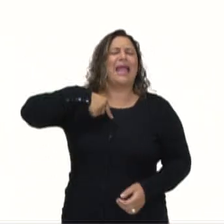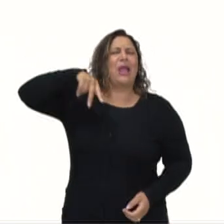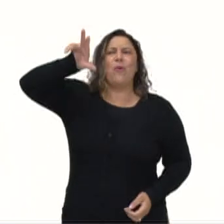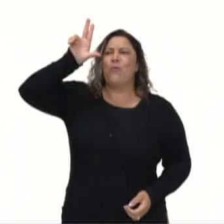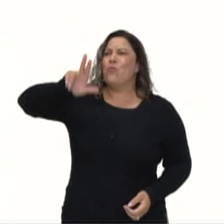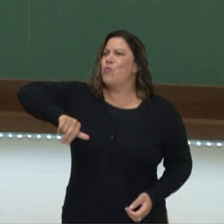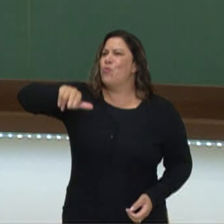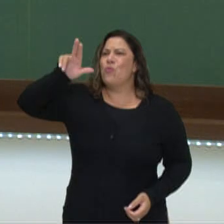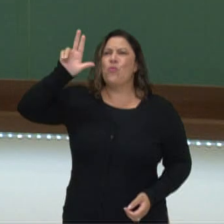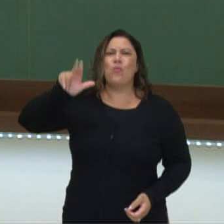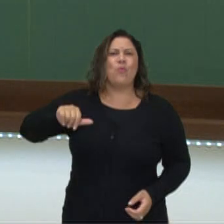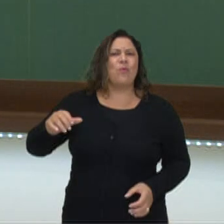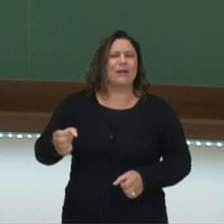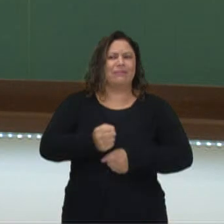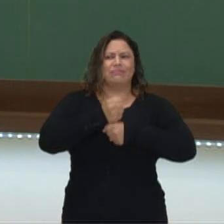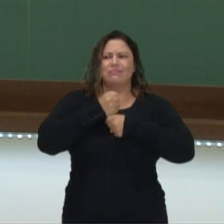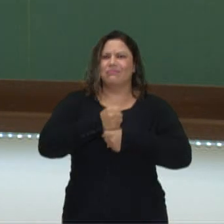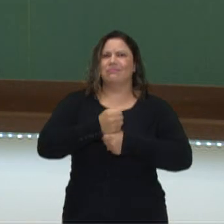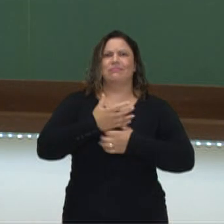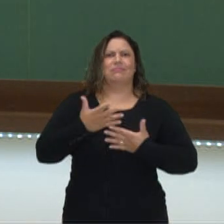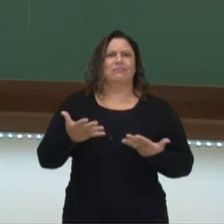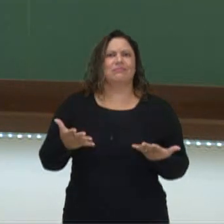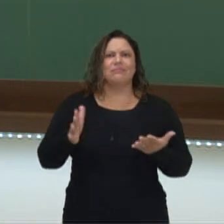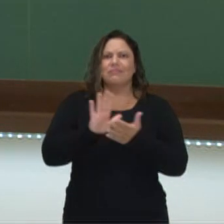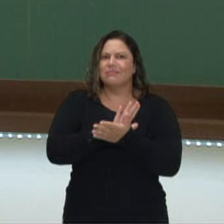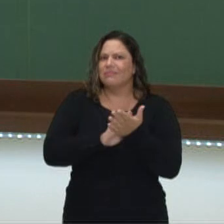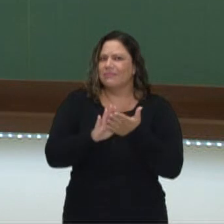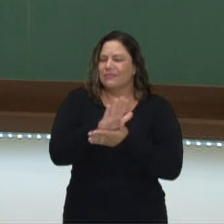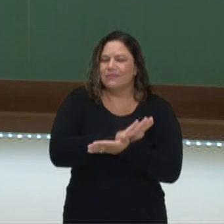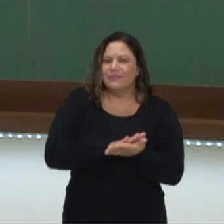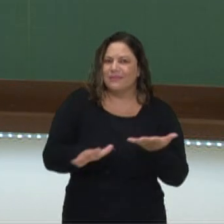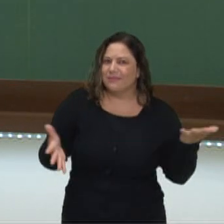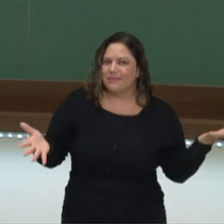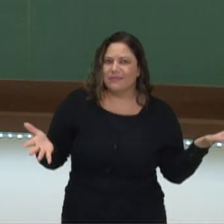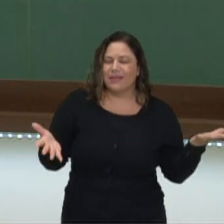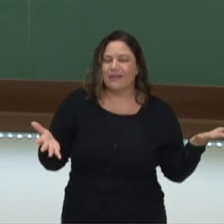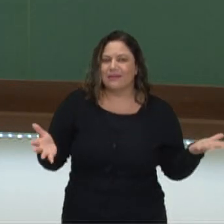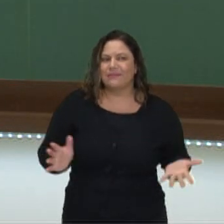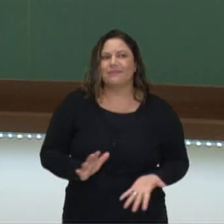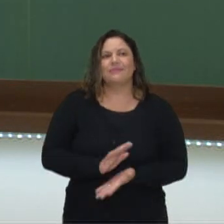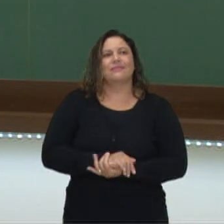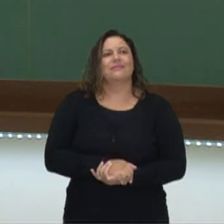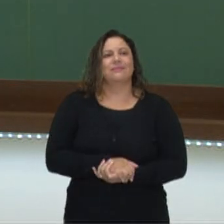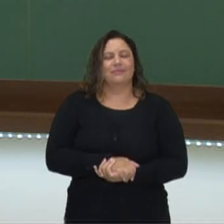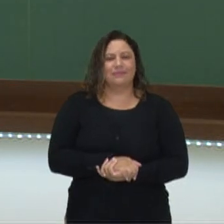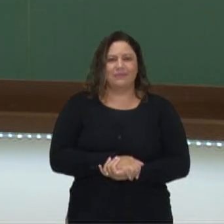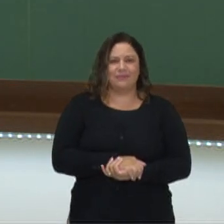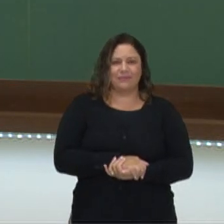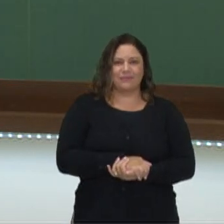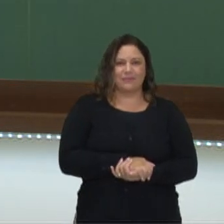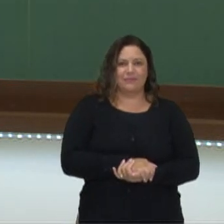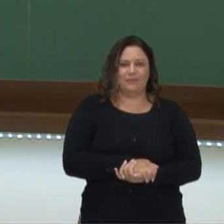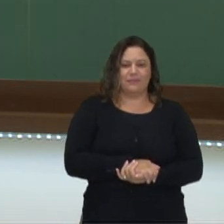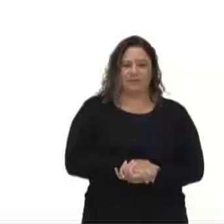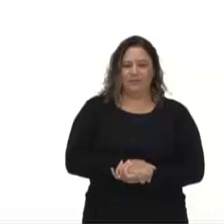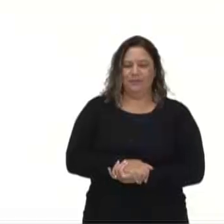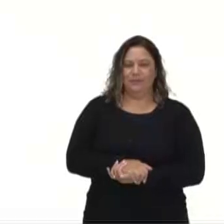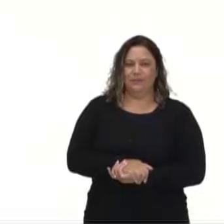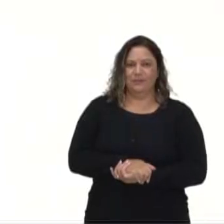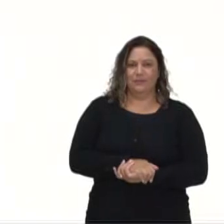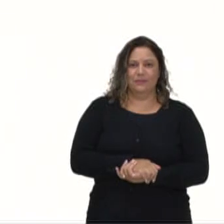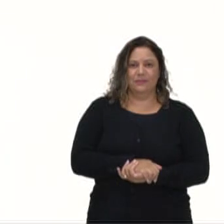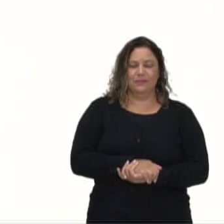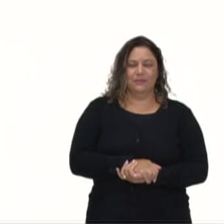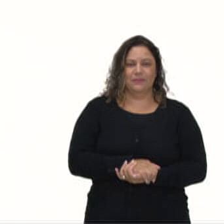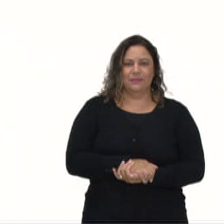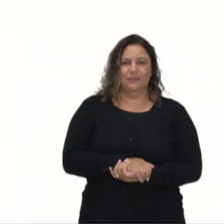fico preso em nada. Writing comes very easily to me. Everything else in the world is tough,